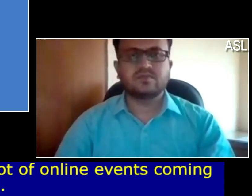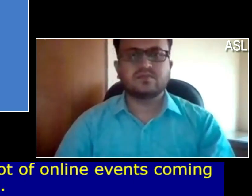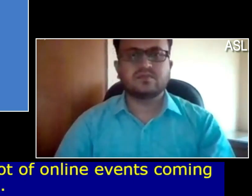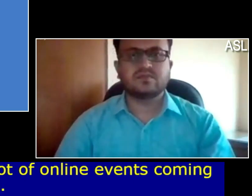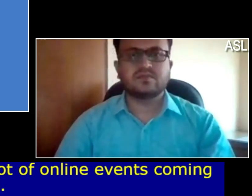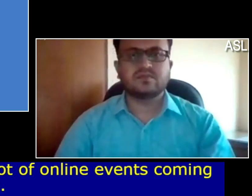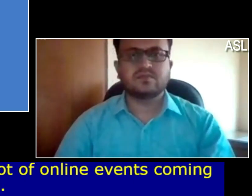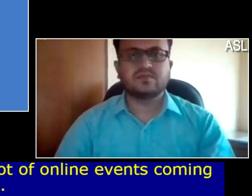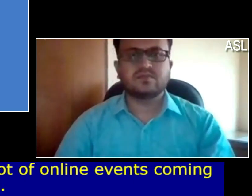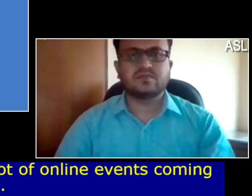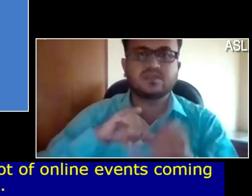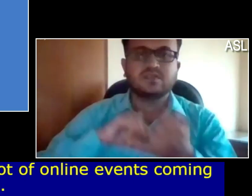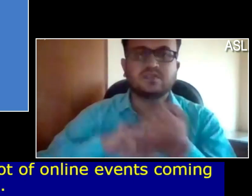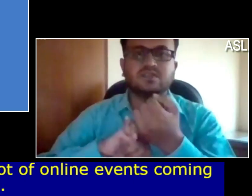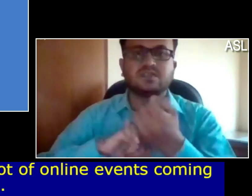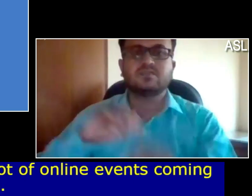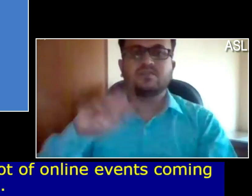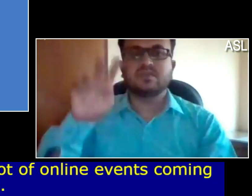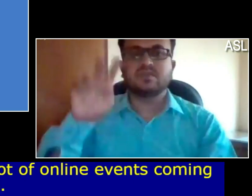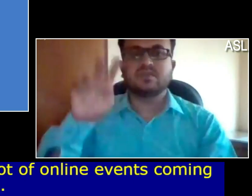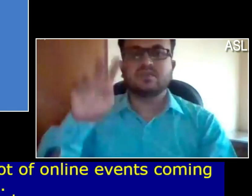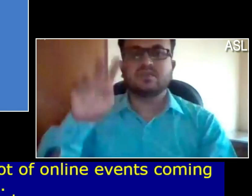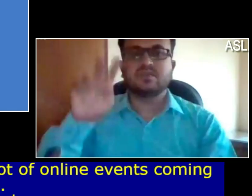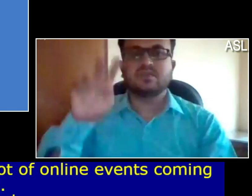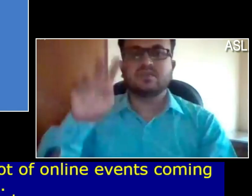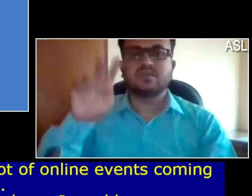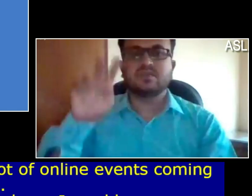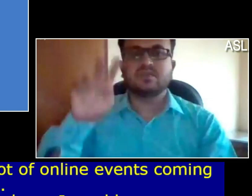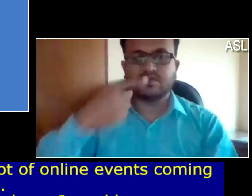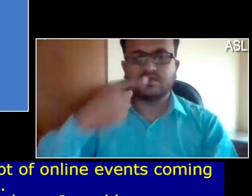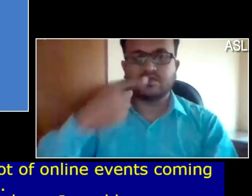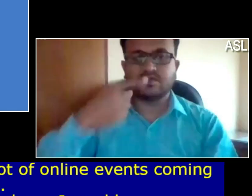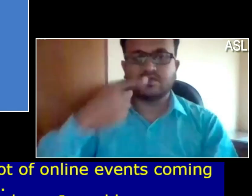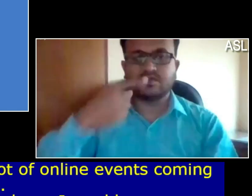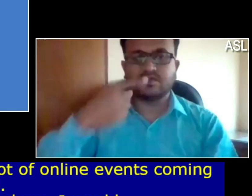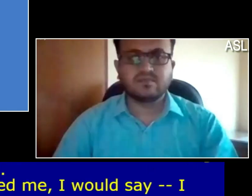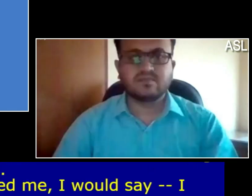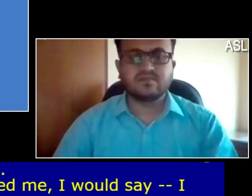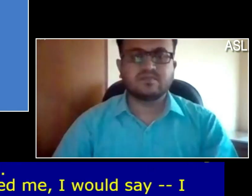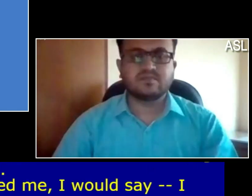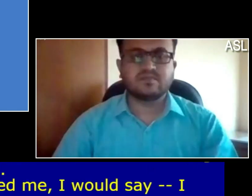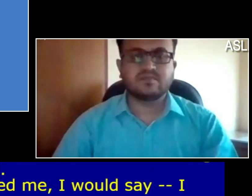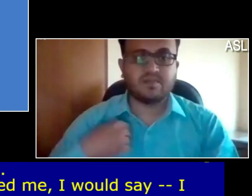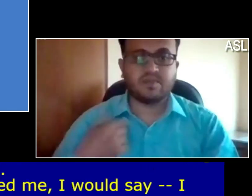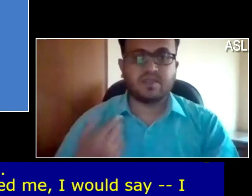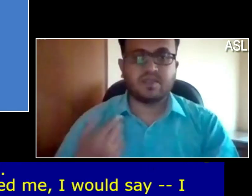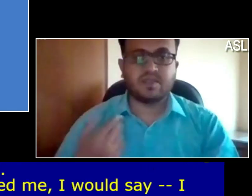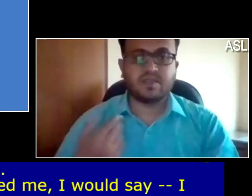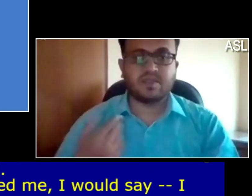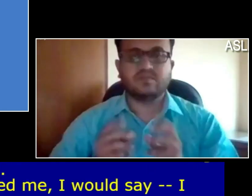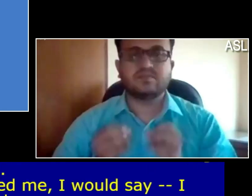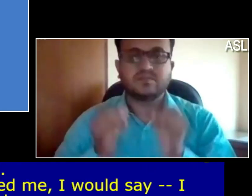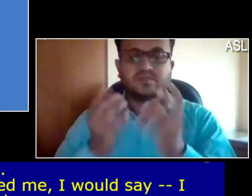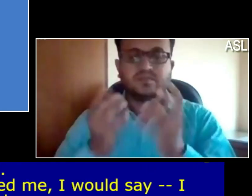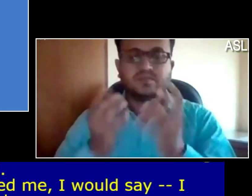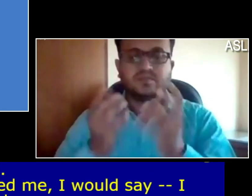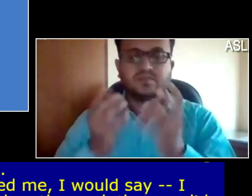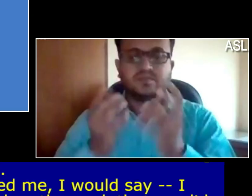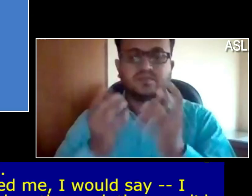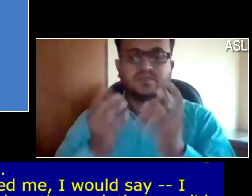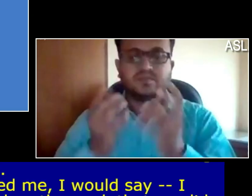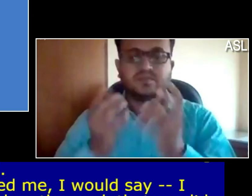me, um, I would I would say I would like to share some points based on the work that we did from Internet